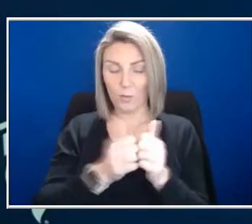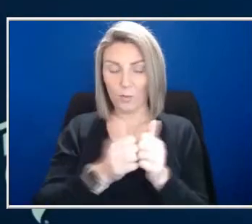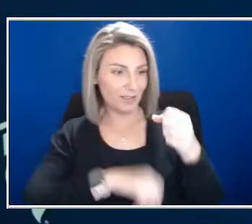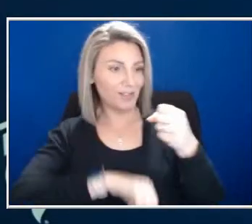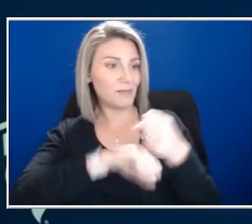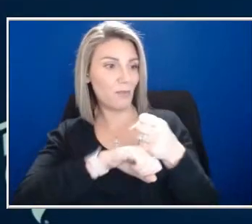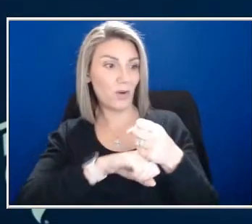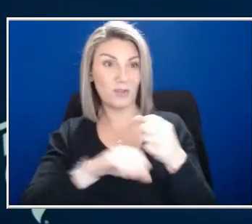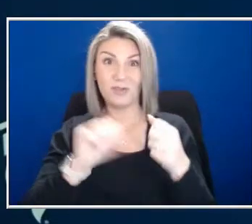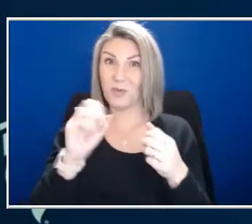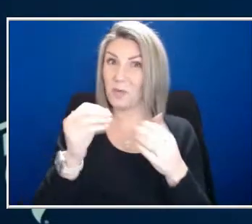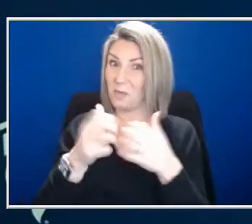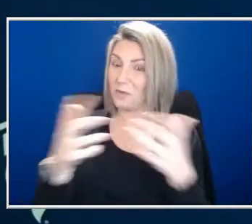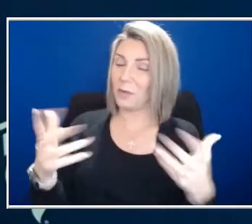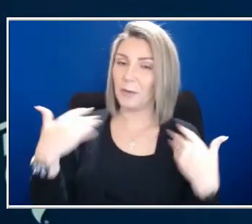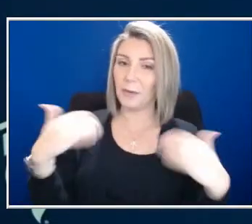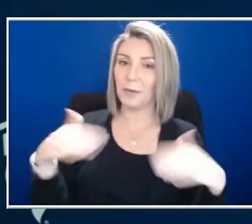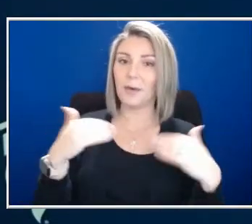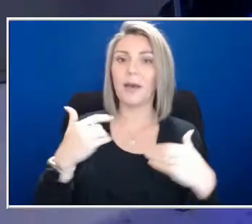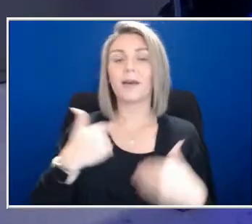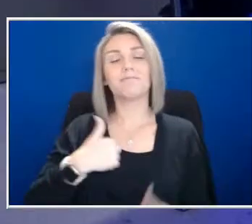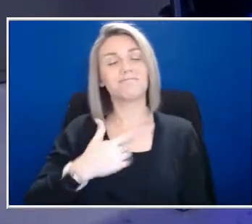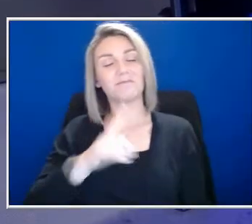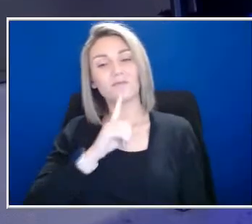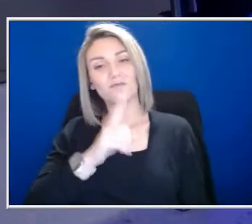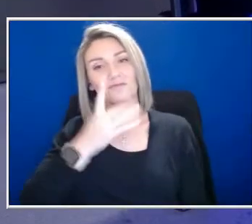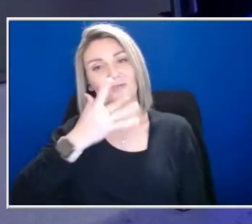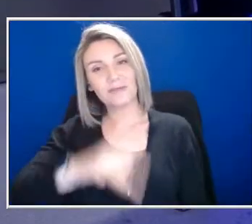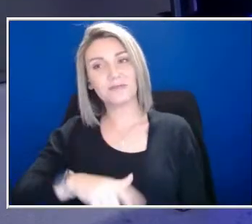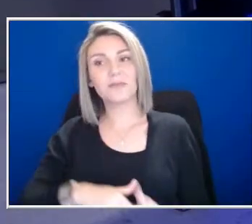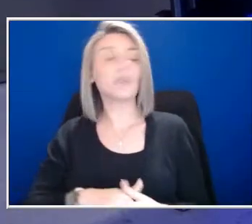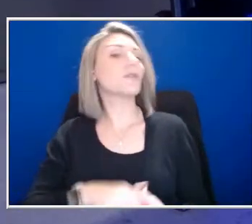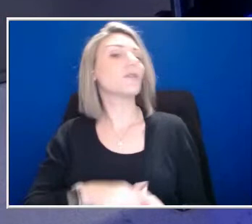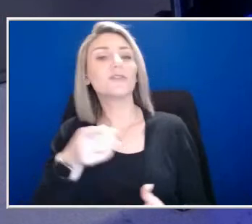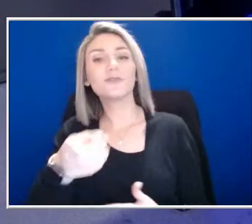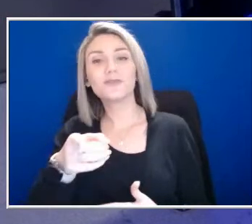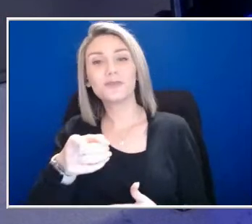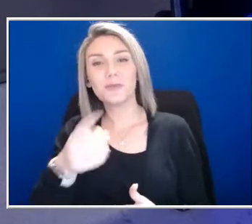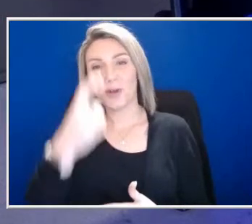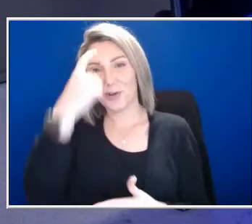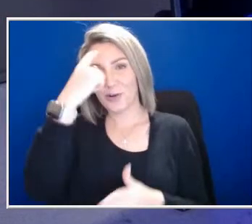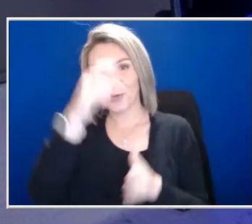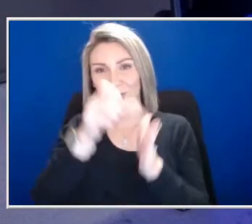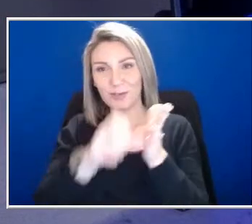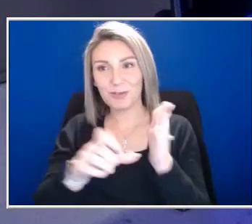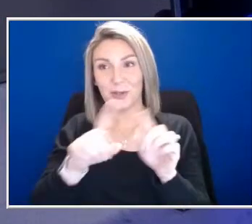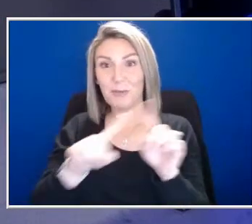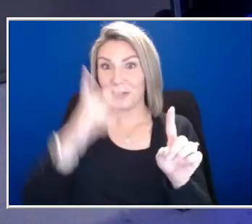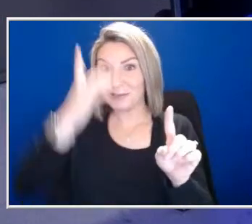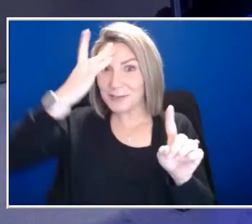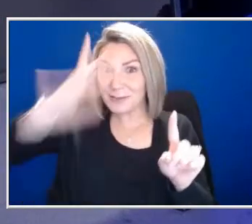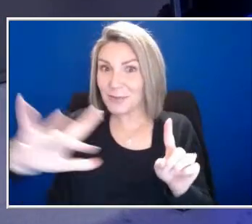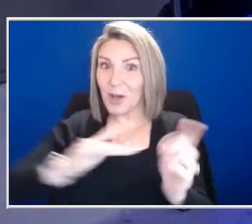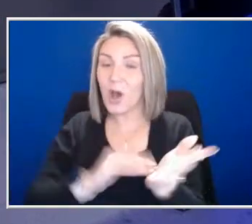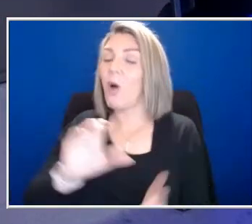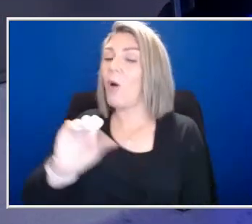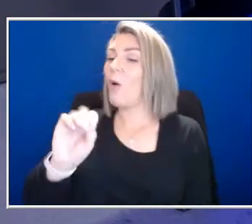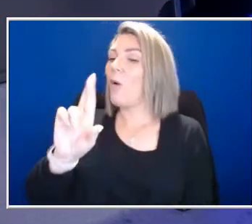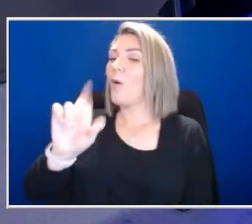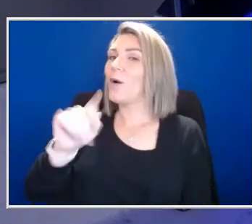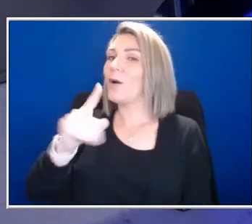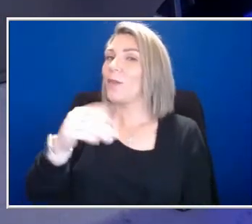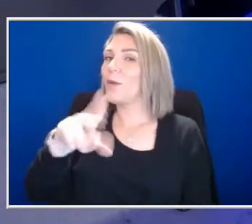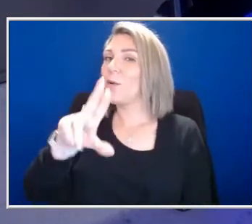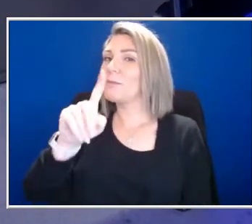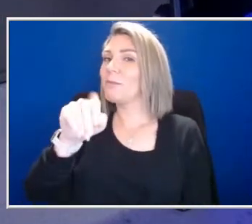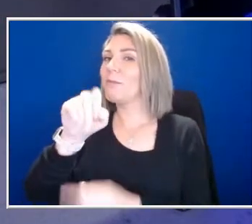So I'm very fortunate. So you're a neurosurgeon, but you're also a super smart doctor. So orthopedic surgeon. Orthopedic surgeon. Yeah.